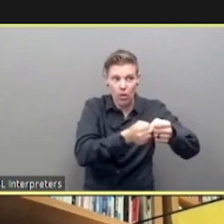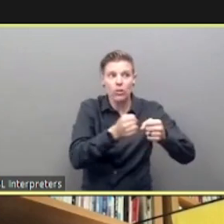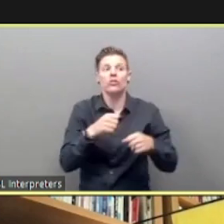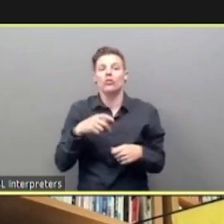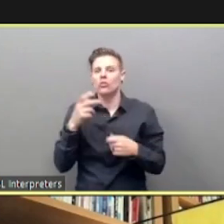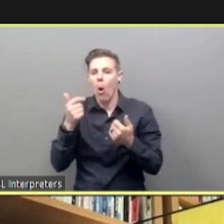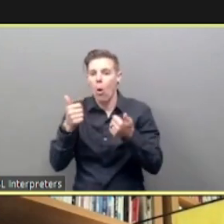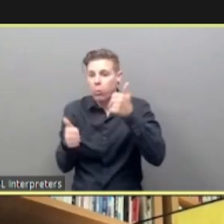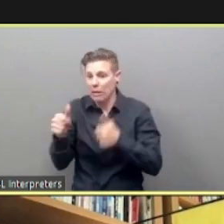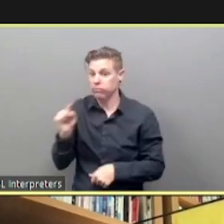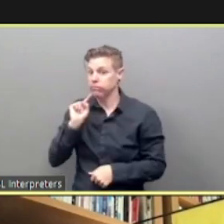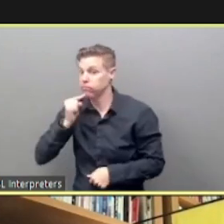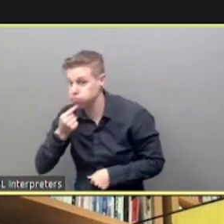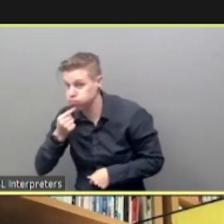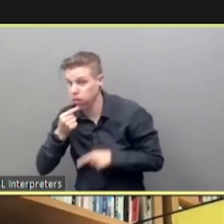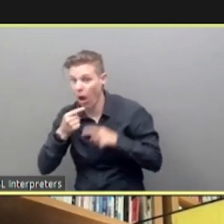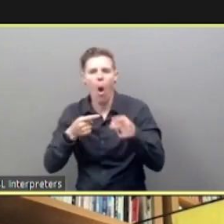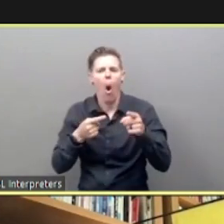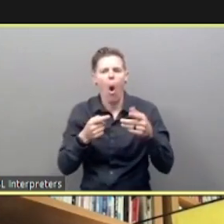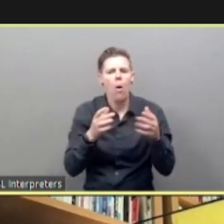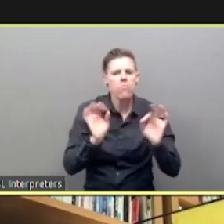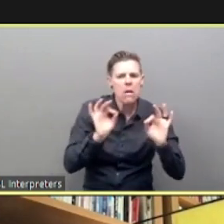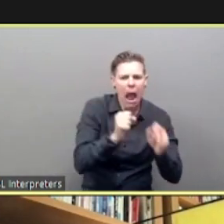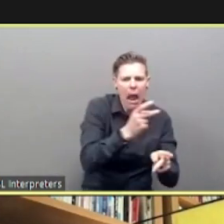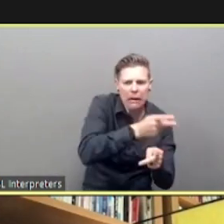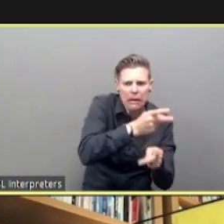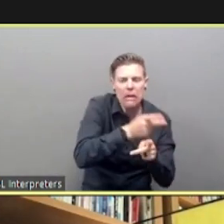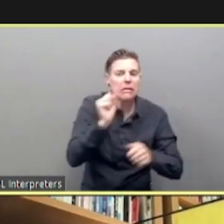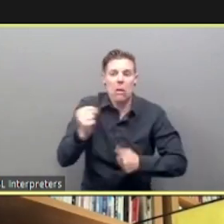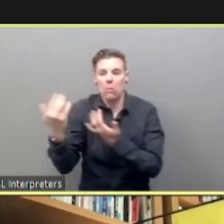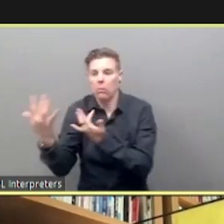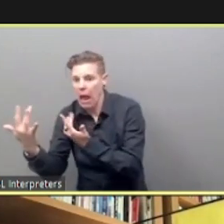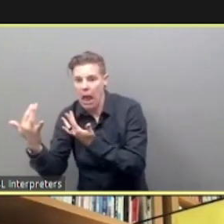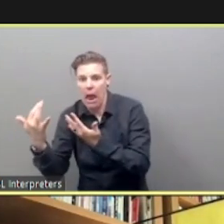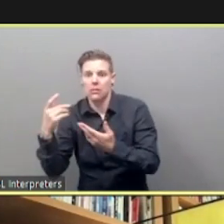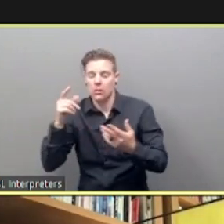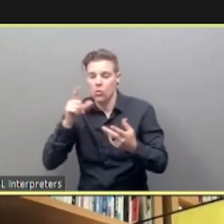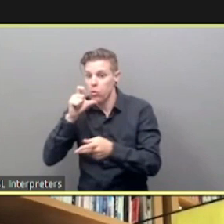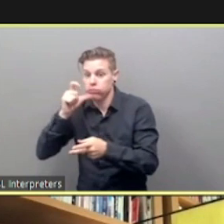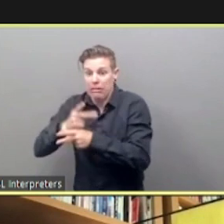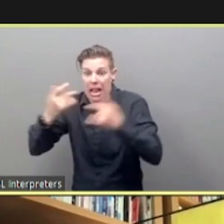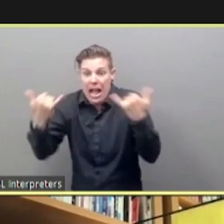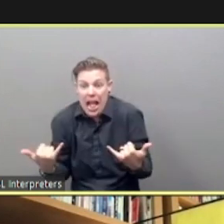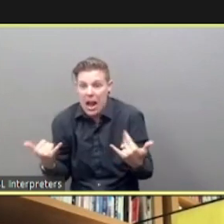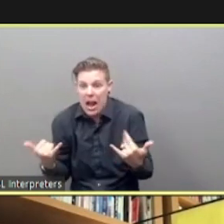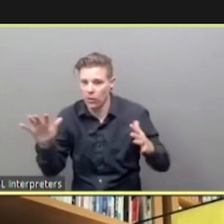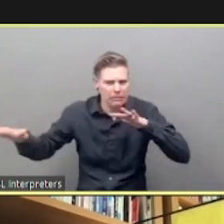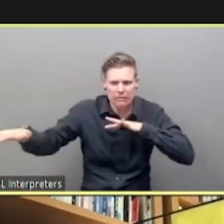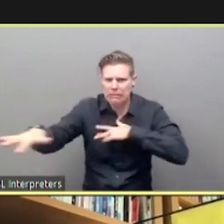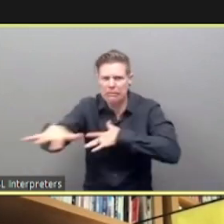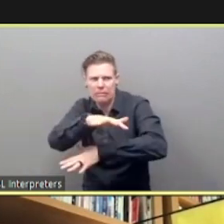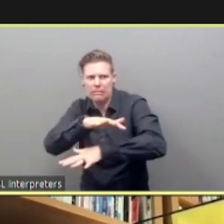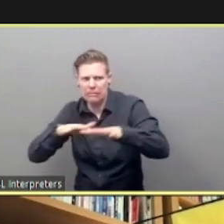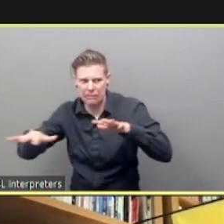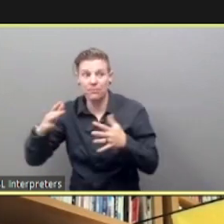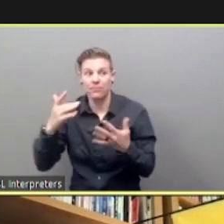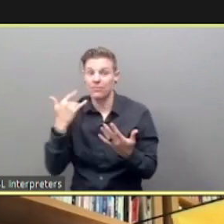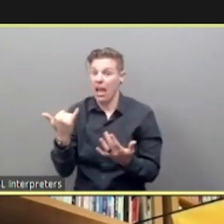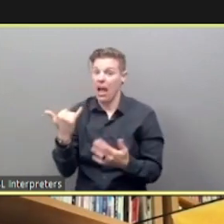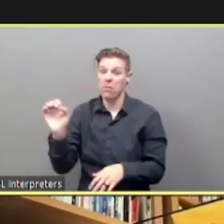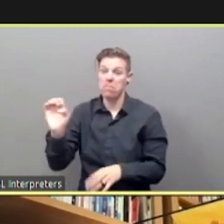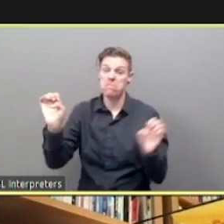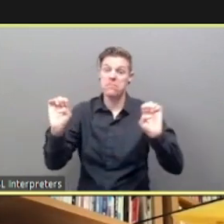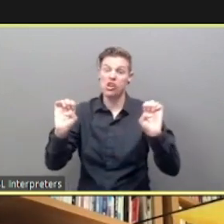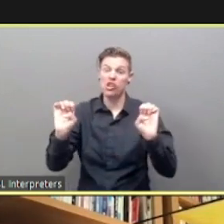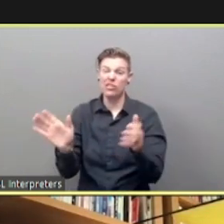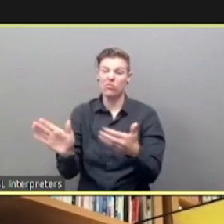Emergency departments in general are saturated with long waits and record numbers of people leaving before they're even being seen.